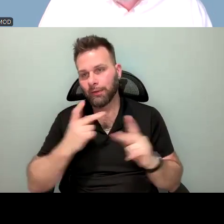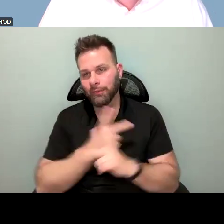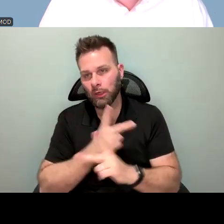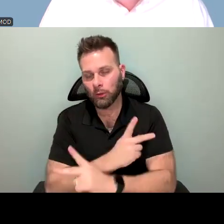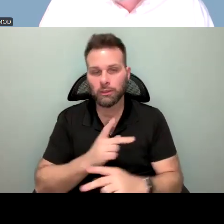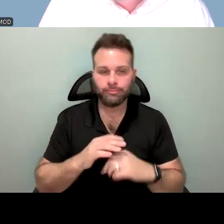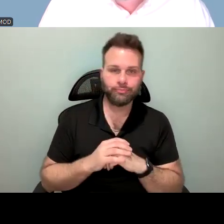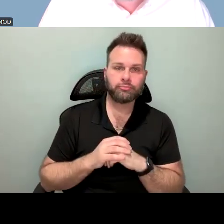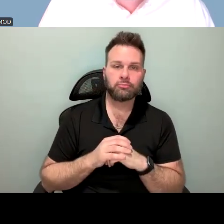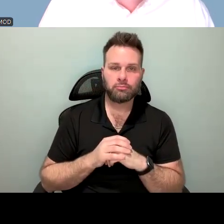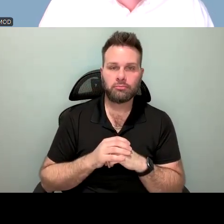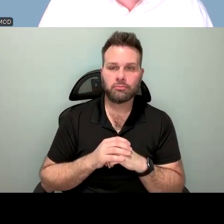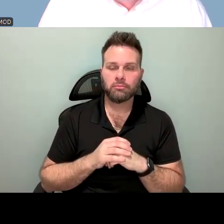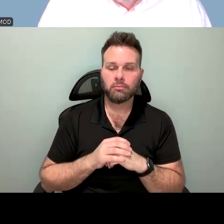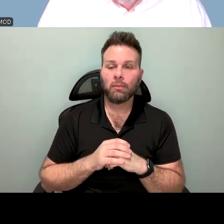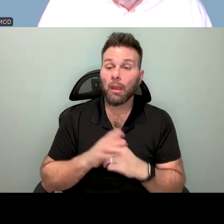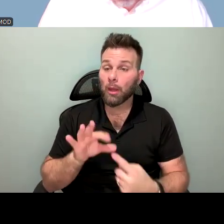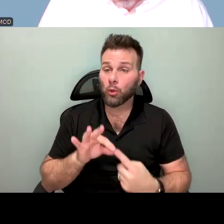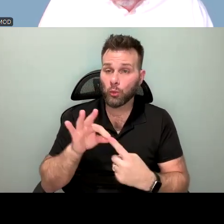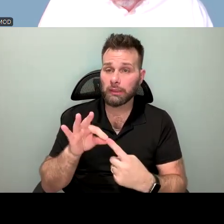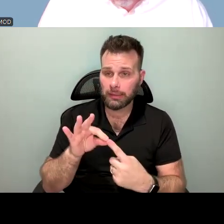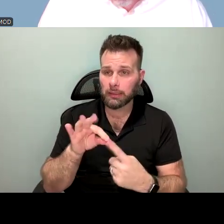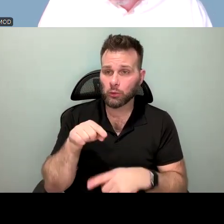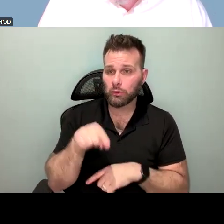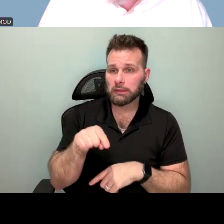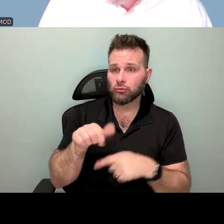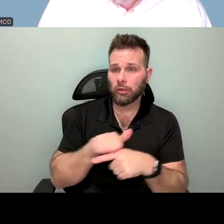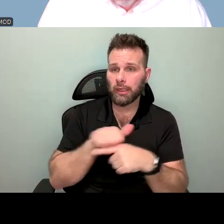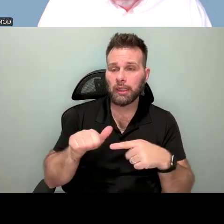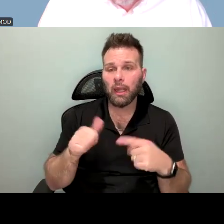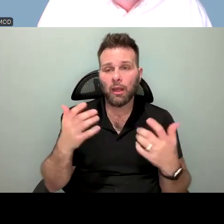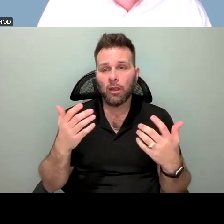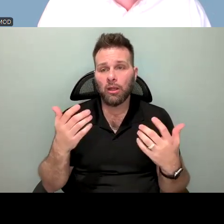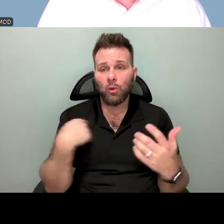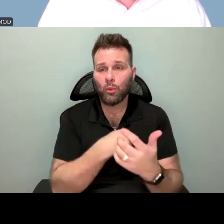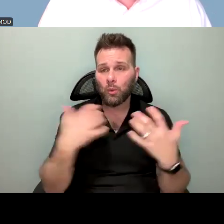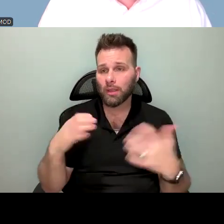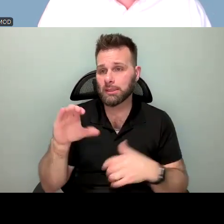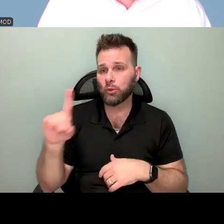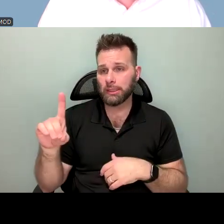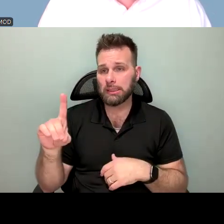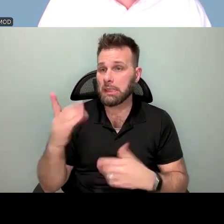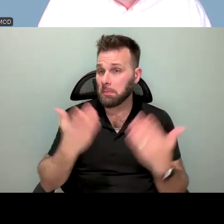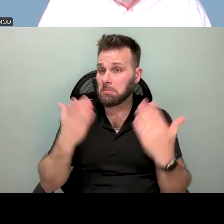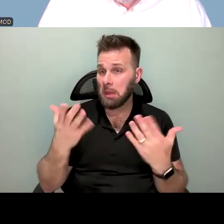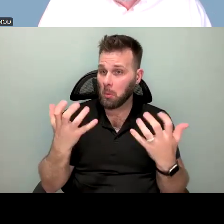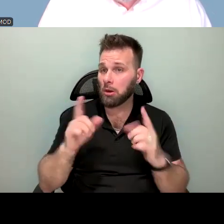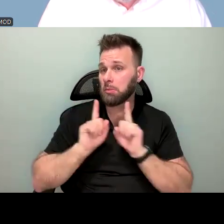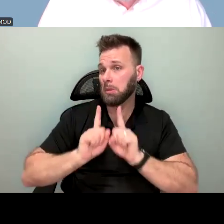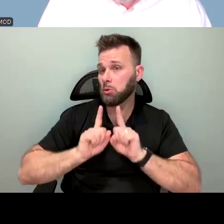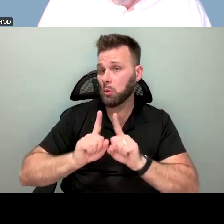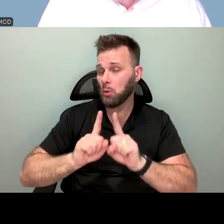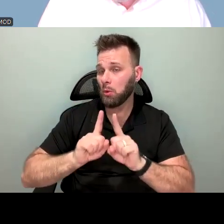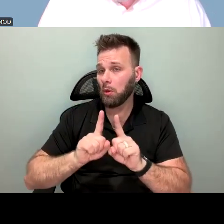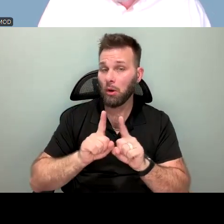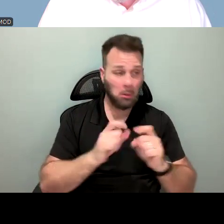also kind of unique to this training. I am looking for CODs who may want to be mentor CODs